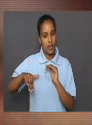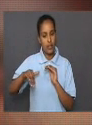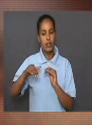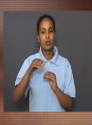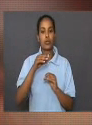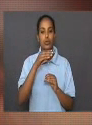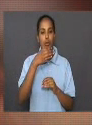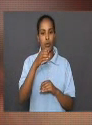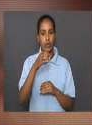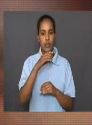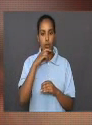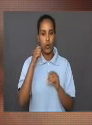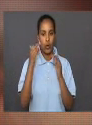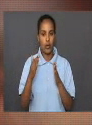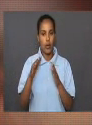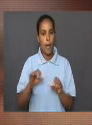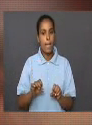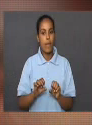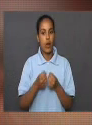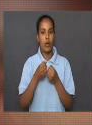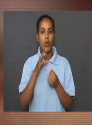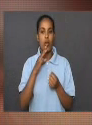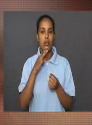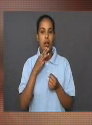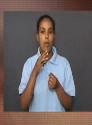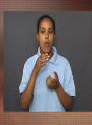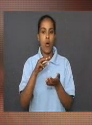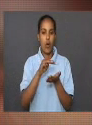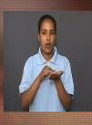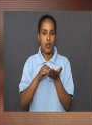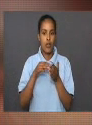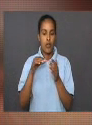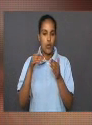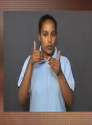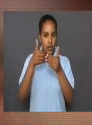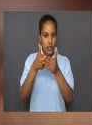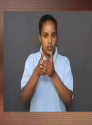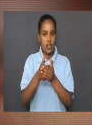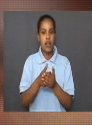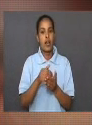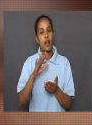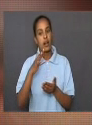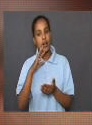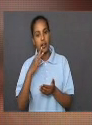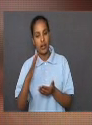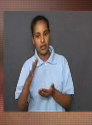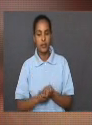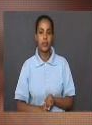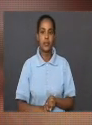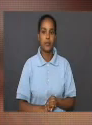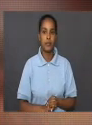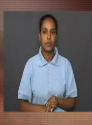solute, thus blocking the water molecules from reaching a crystal lattice site.